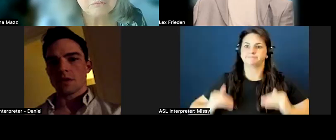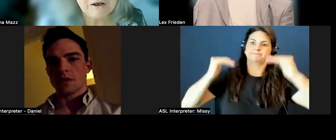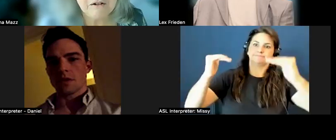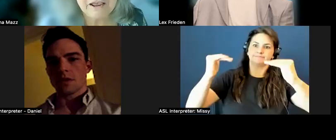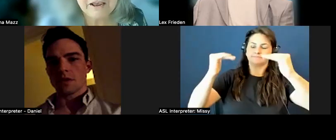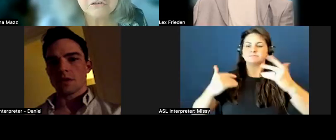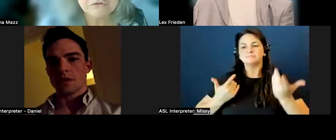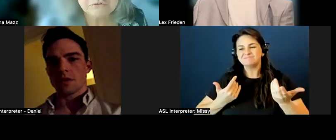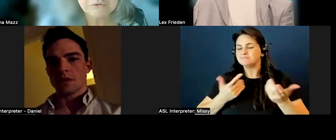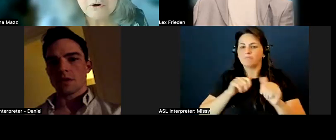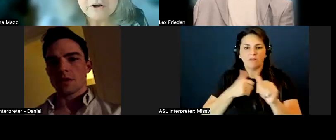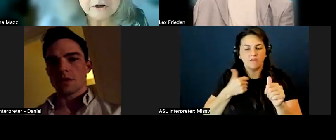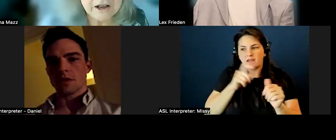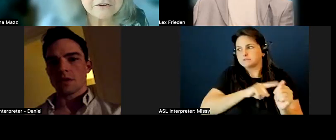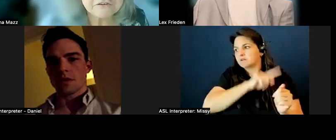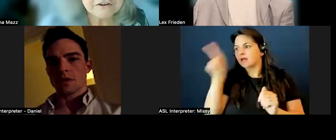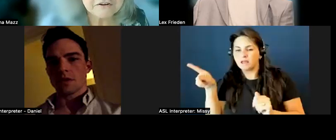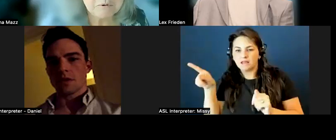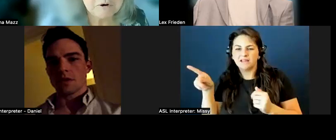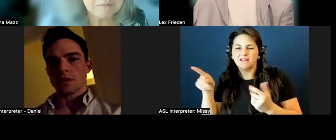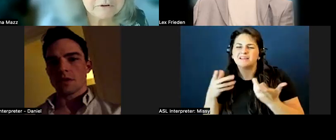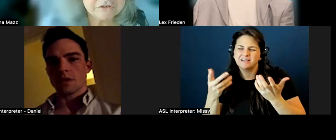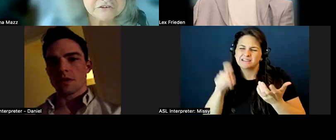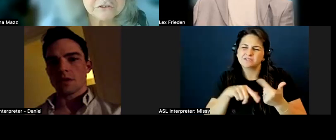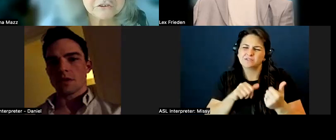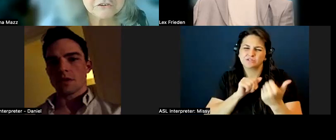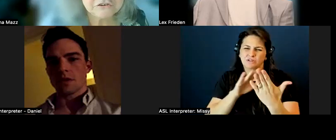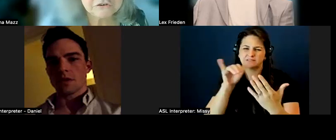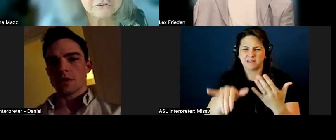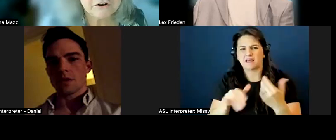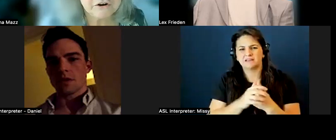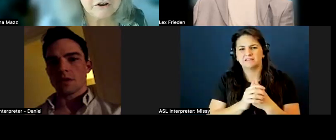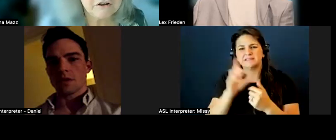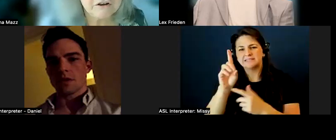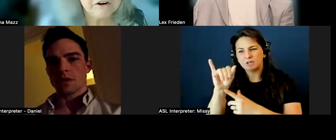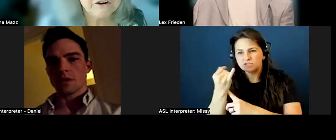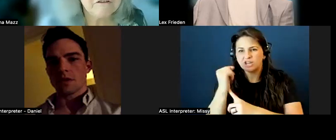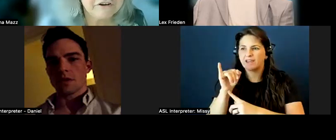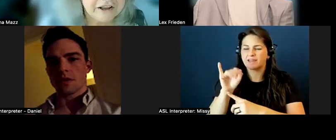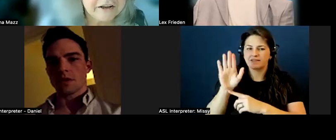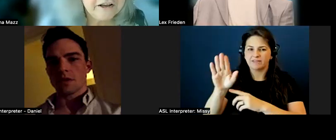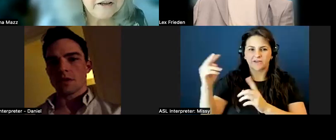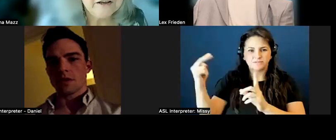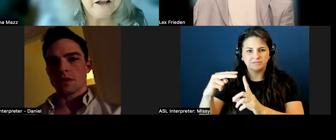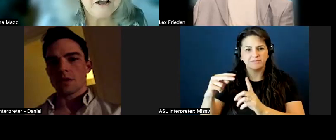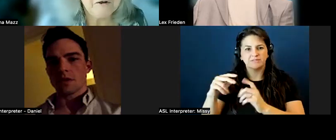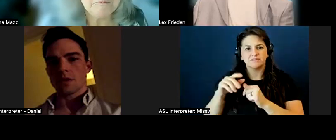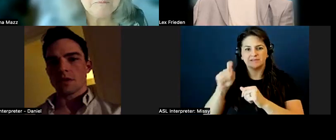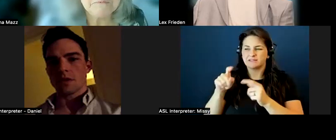building code as well as through guidance that the Department of Justice has issued on and off